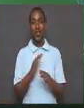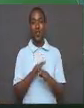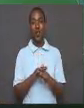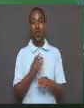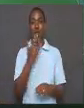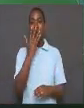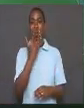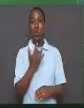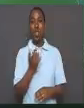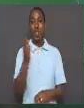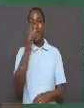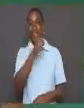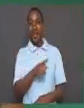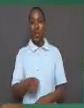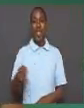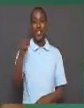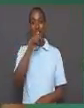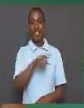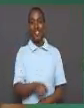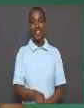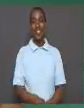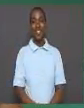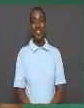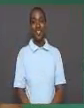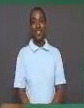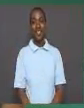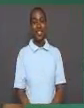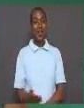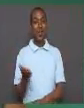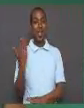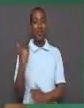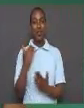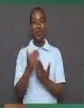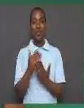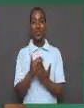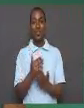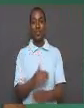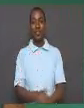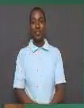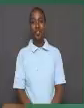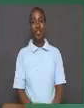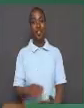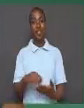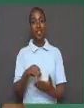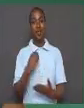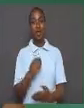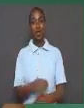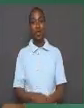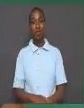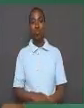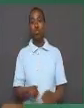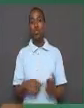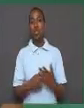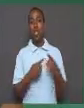blood circulation. In our previous lesson, we learned about the